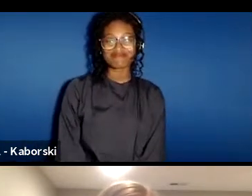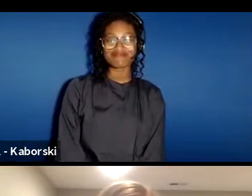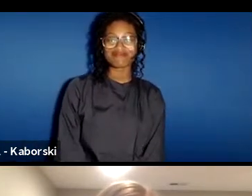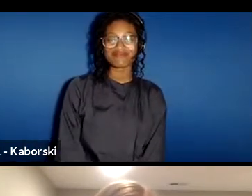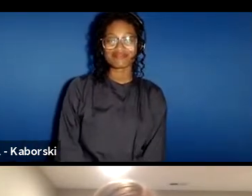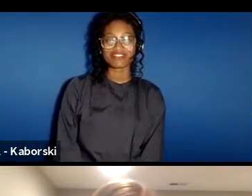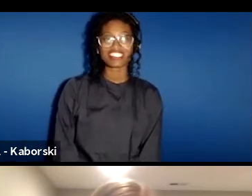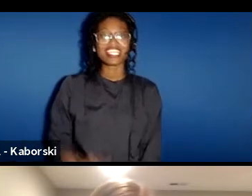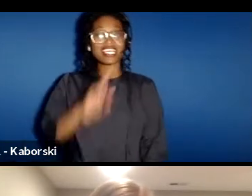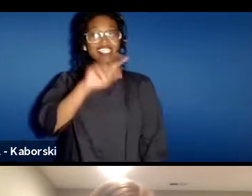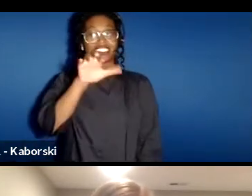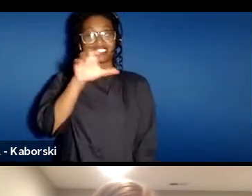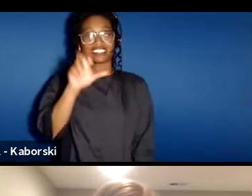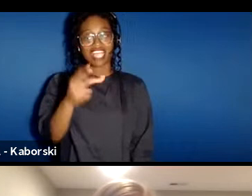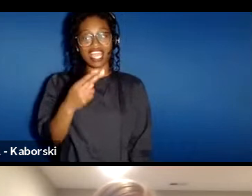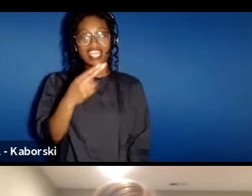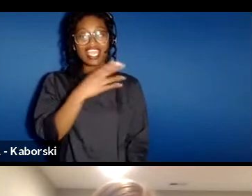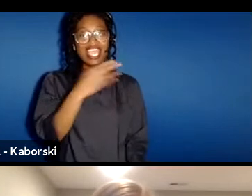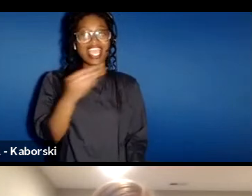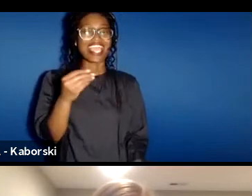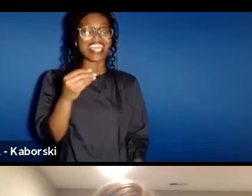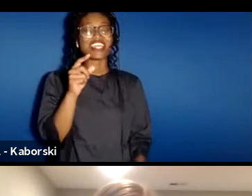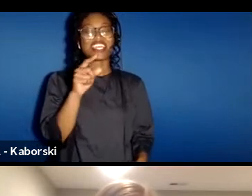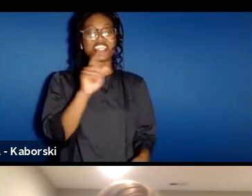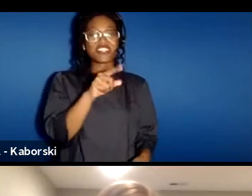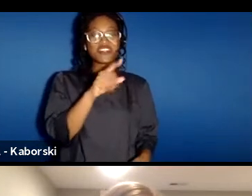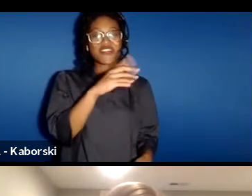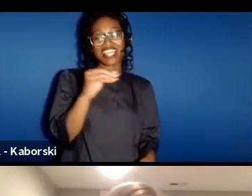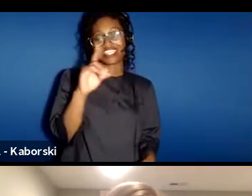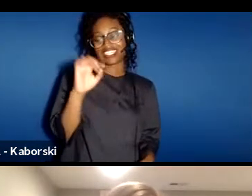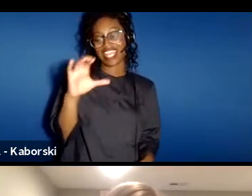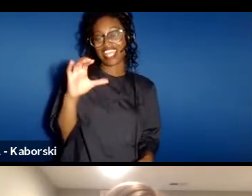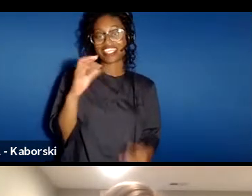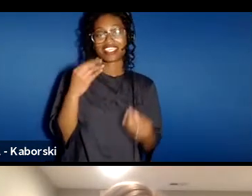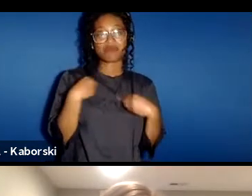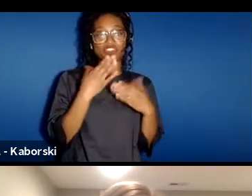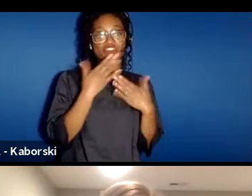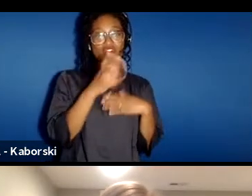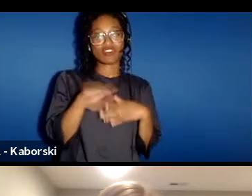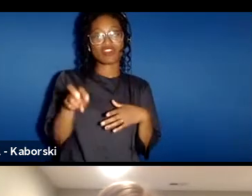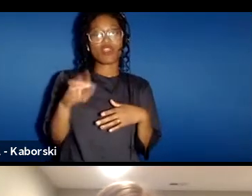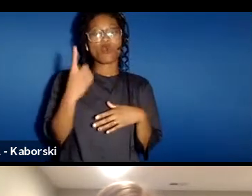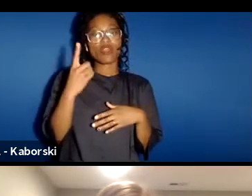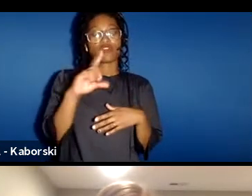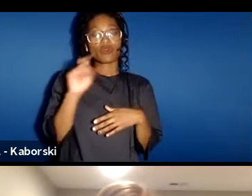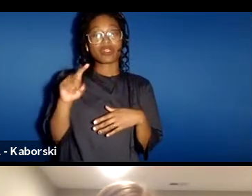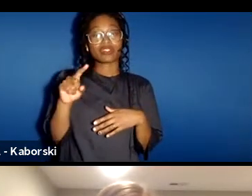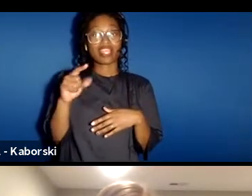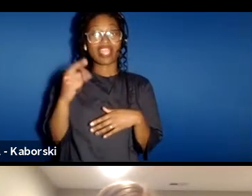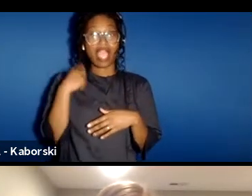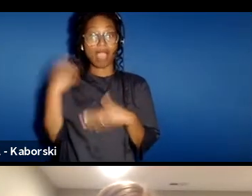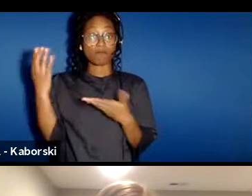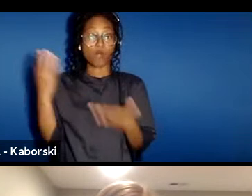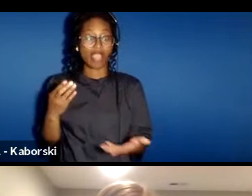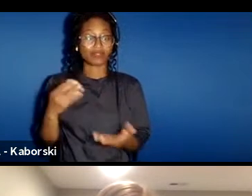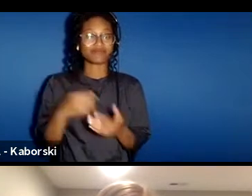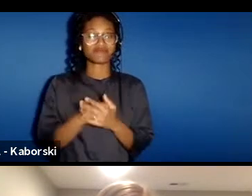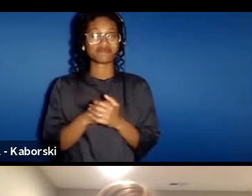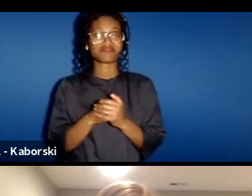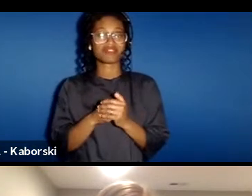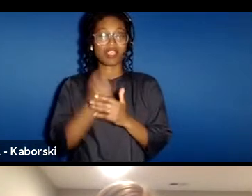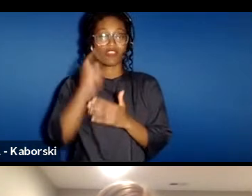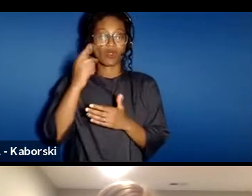And Zach, you and Dak both gave me a nice transition into one of the questions that I brought